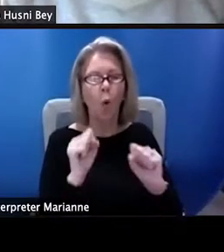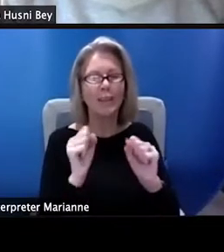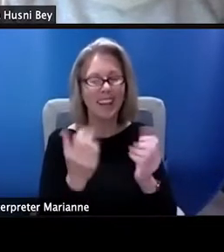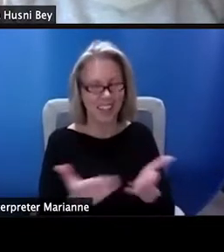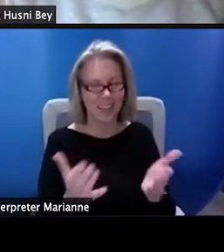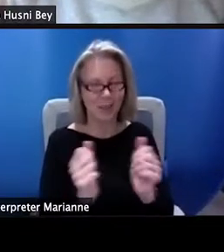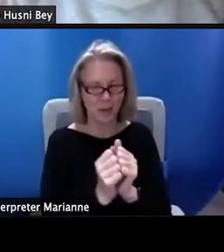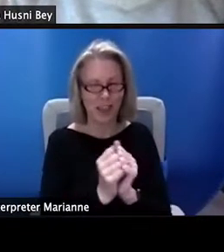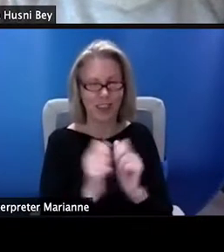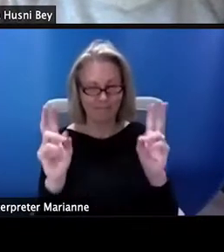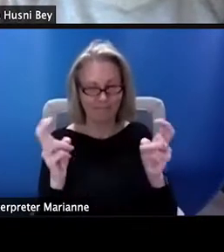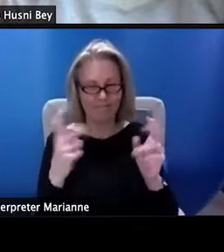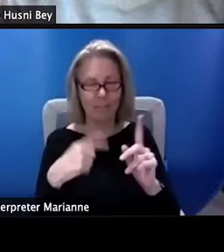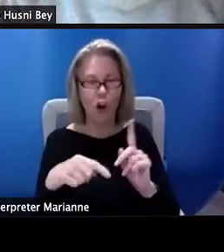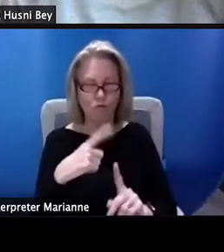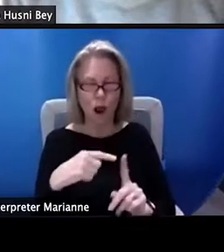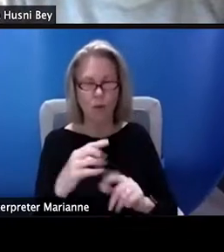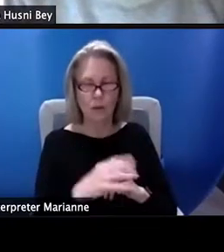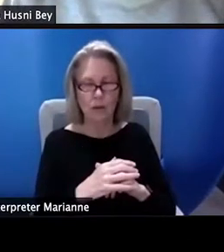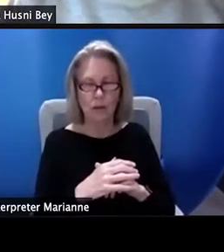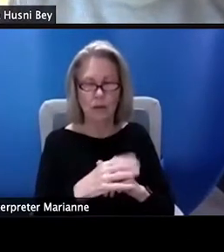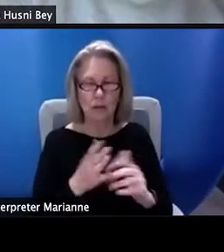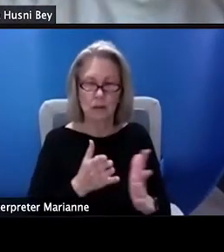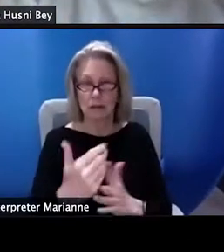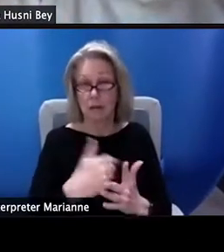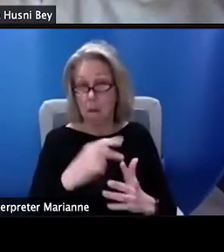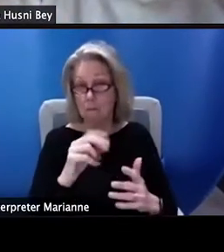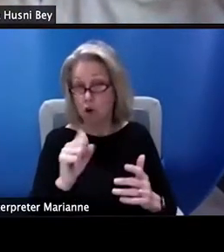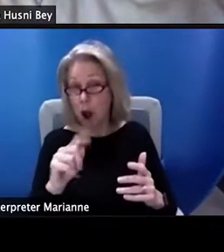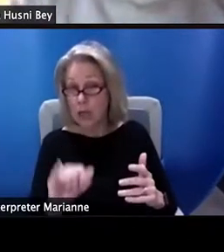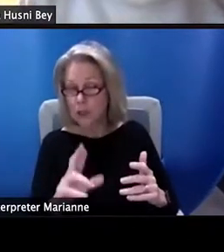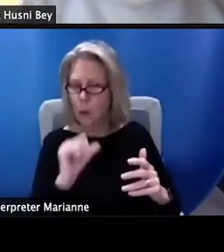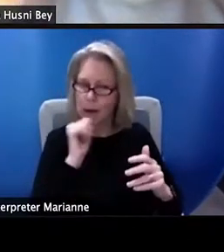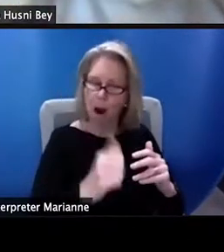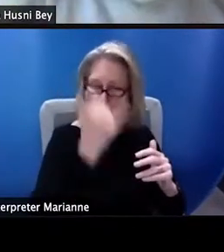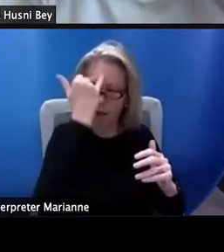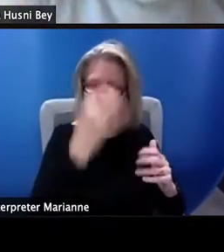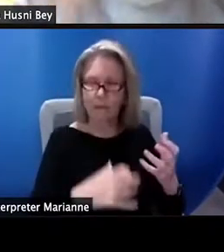together around porosity or not of this notion of holding,